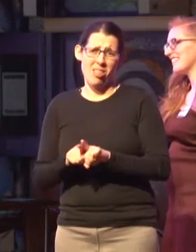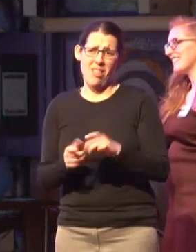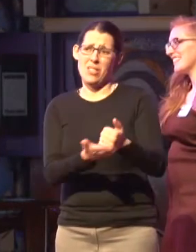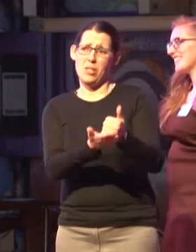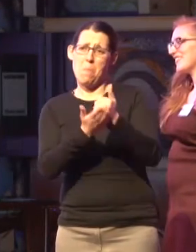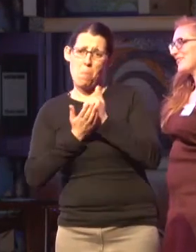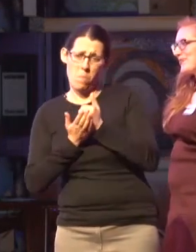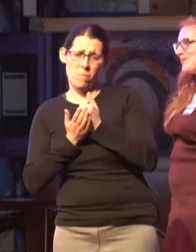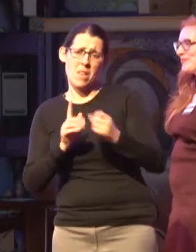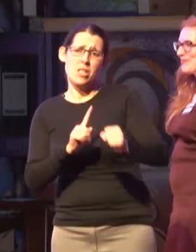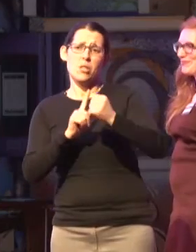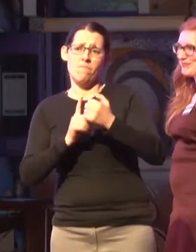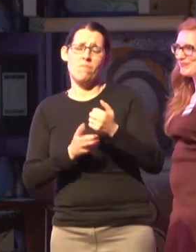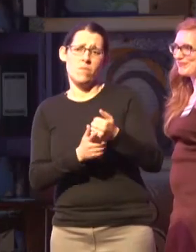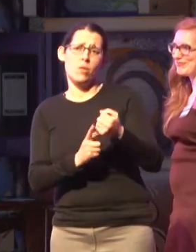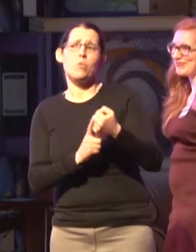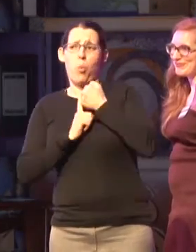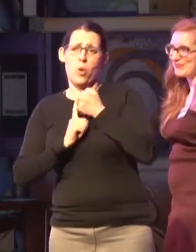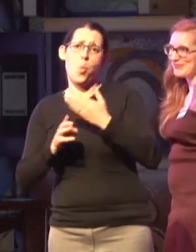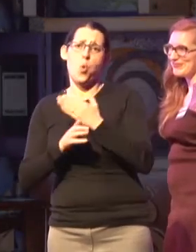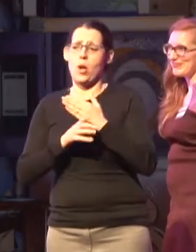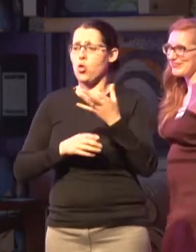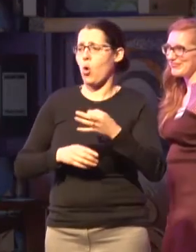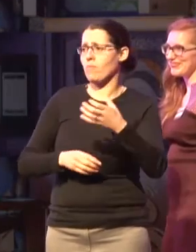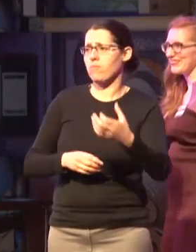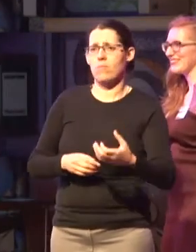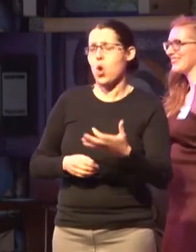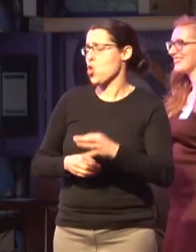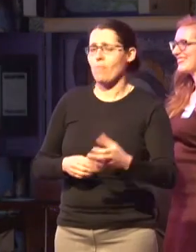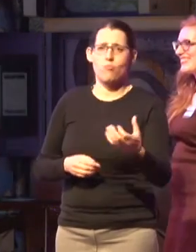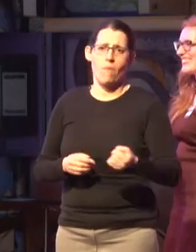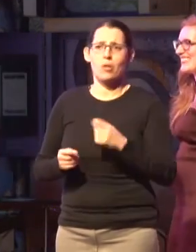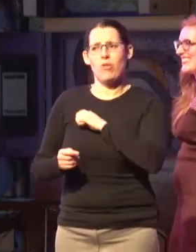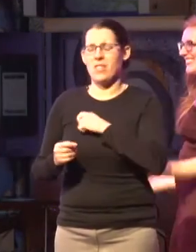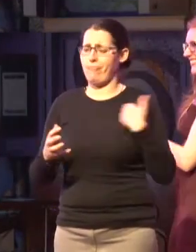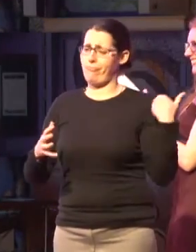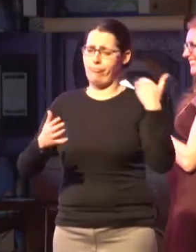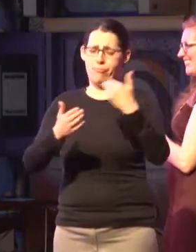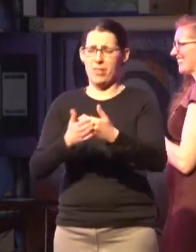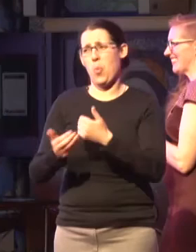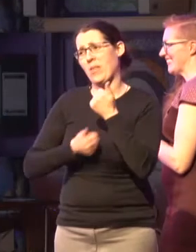work as a not-for-profit trust all this time. So well done and keep going.